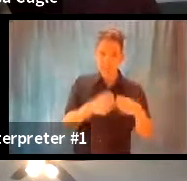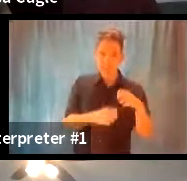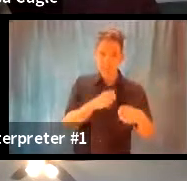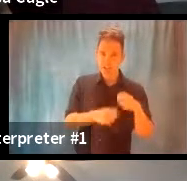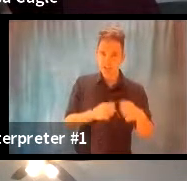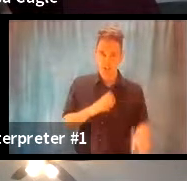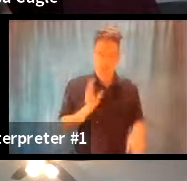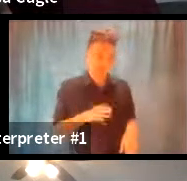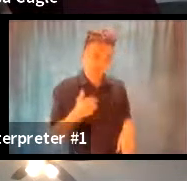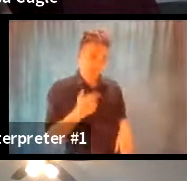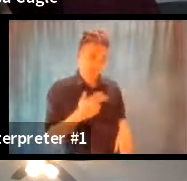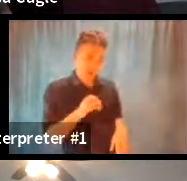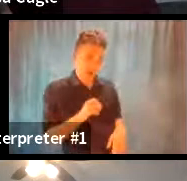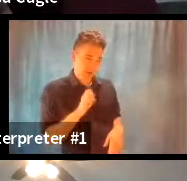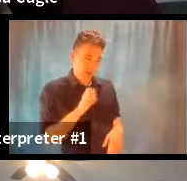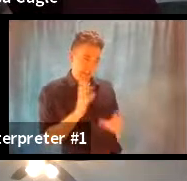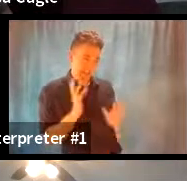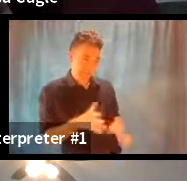have 30 seconds.